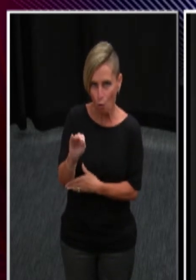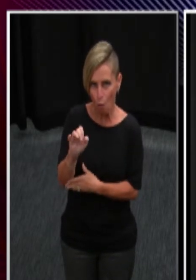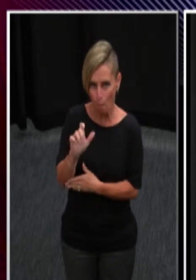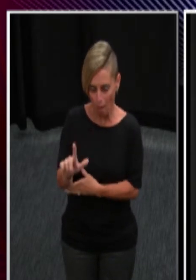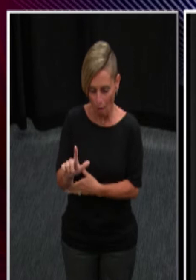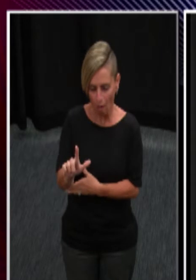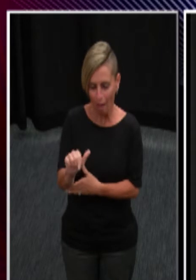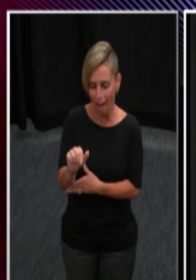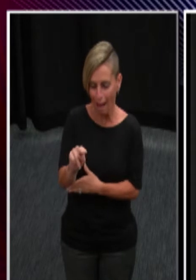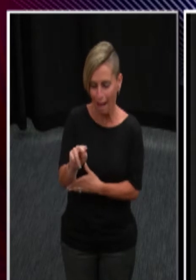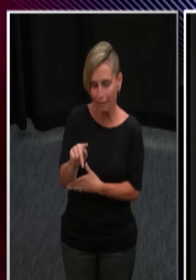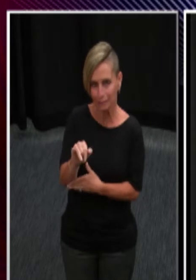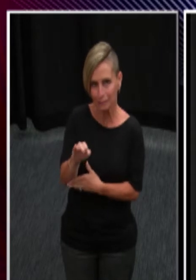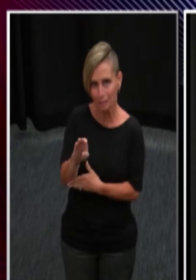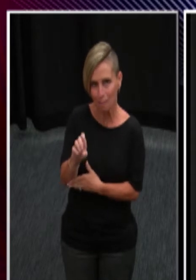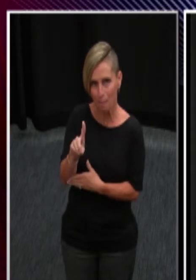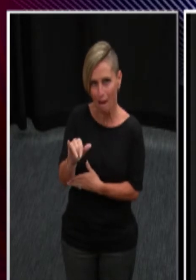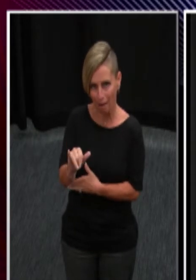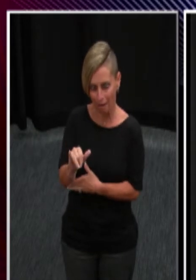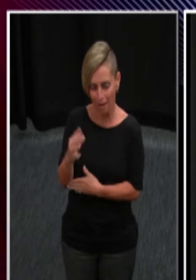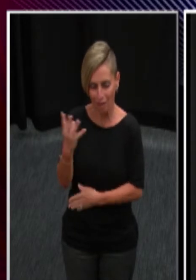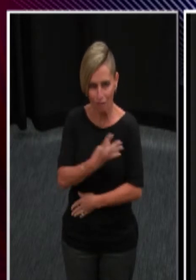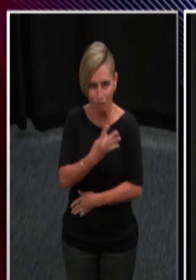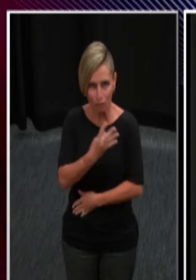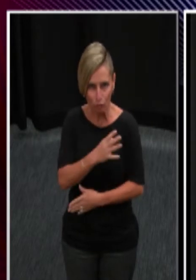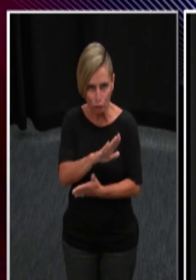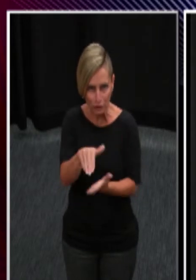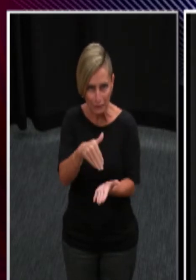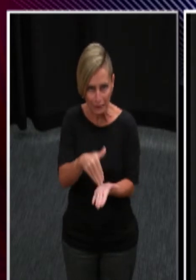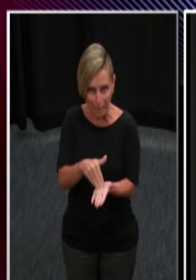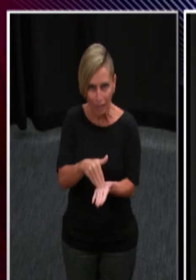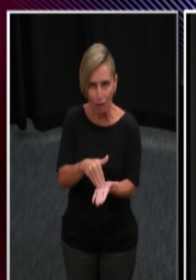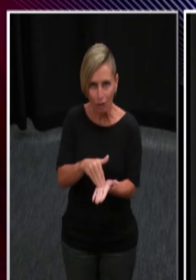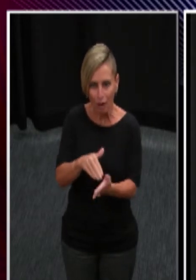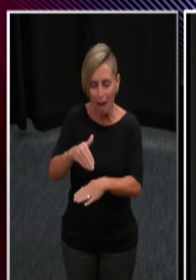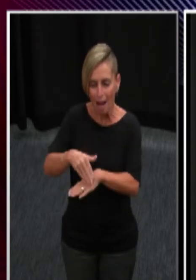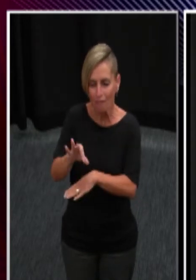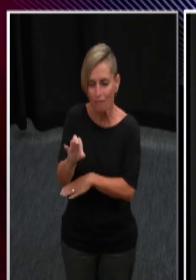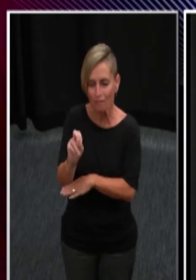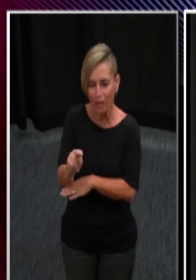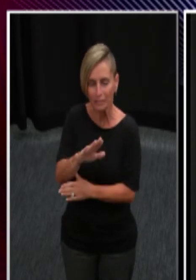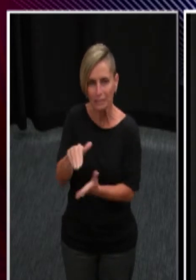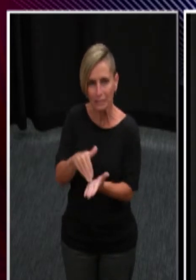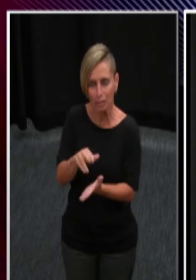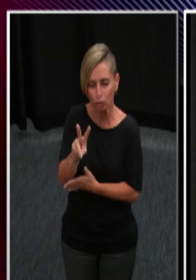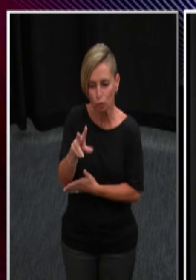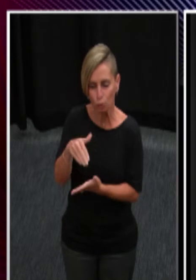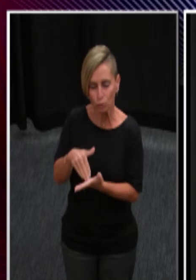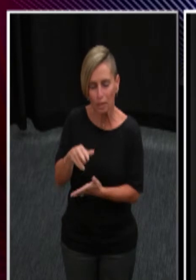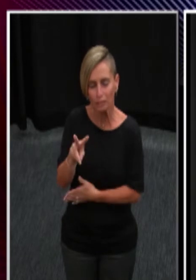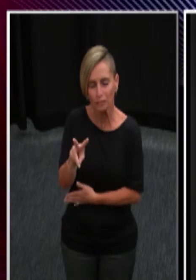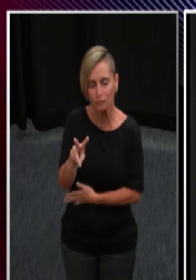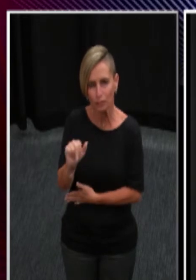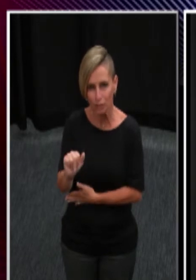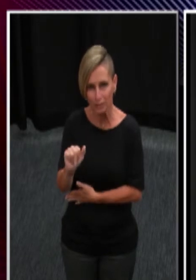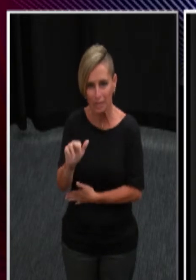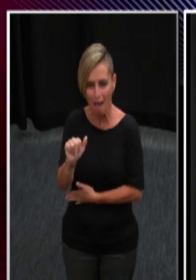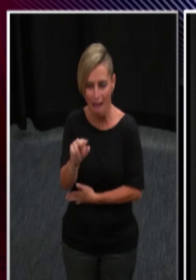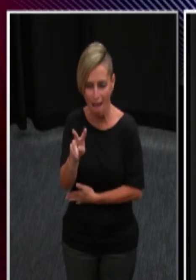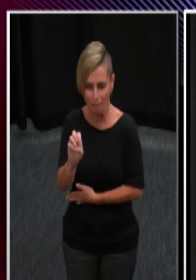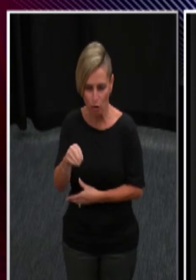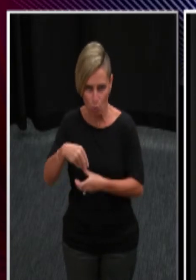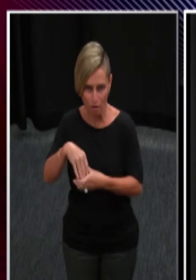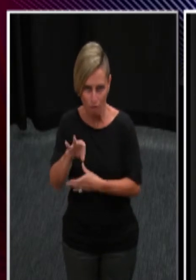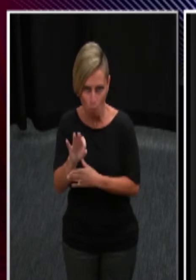infusion treatment center at the Havert L. Fenton Center at 2000 Virginia Avenue, Fort Pierce.